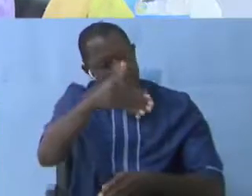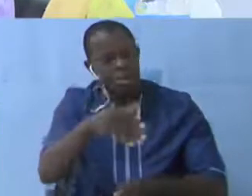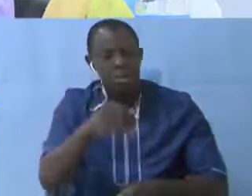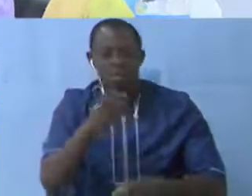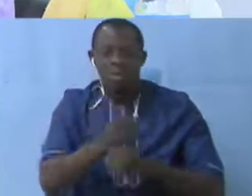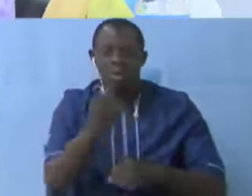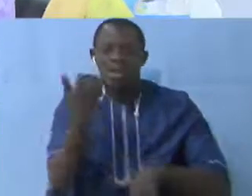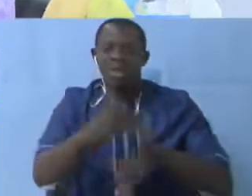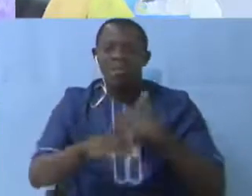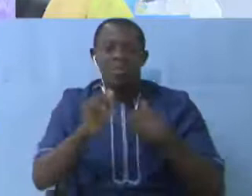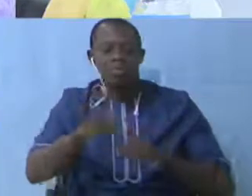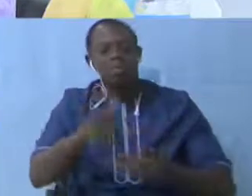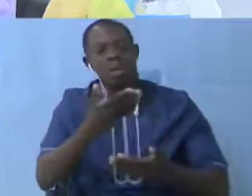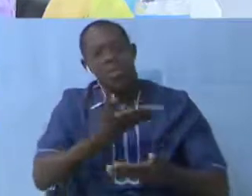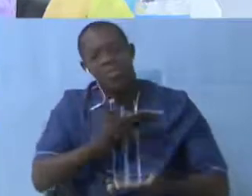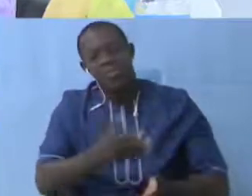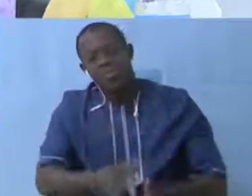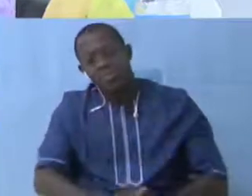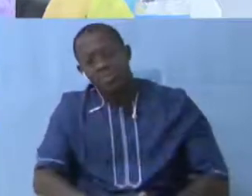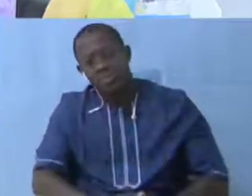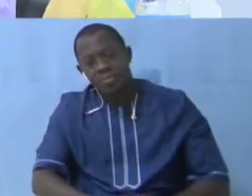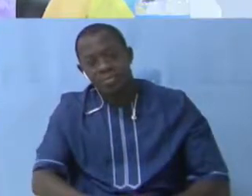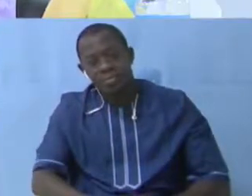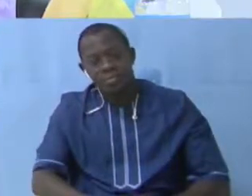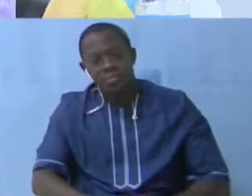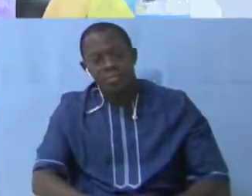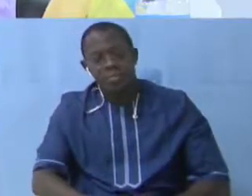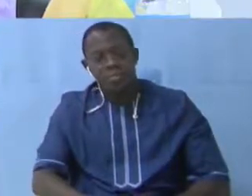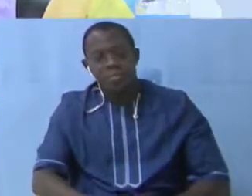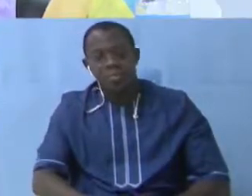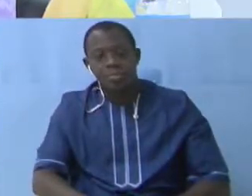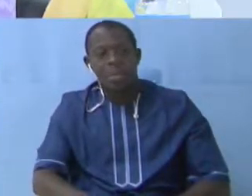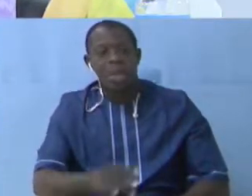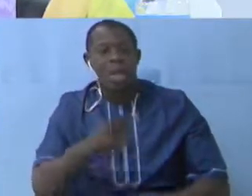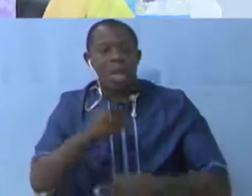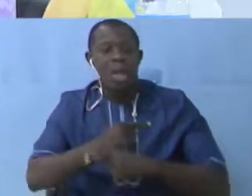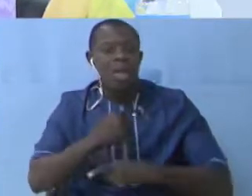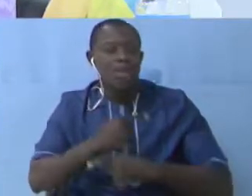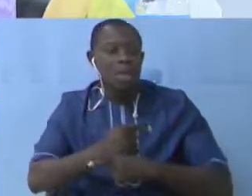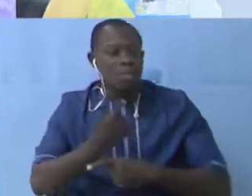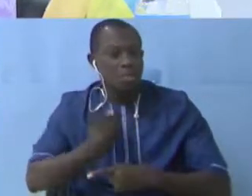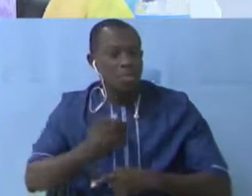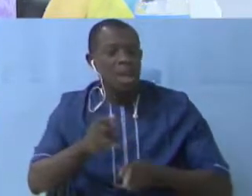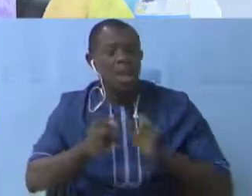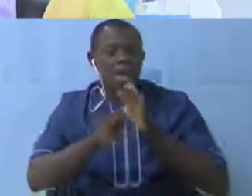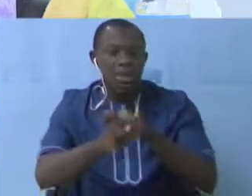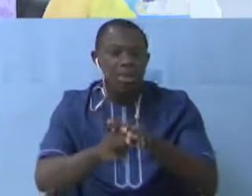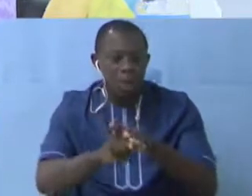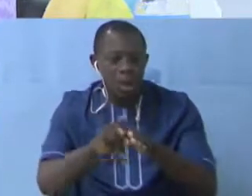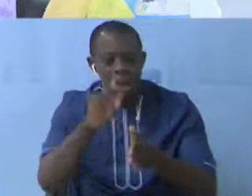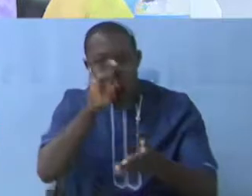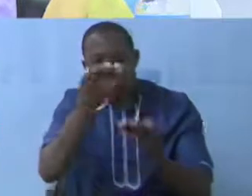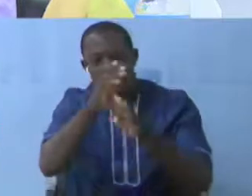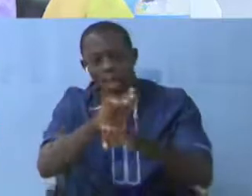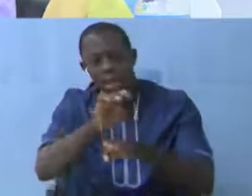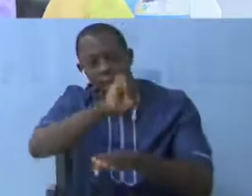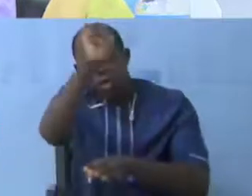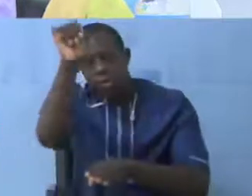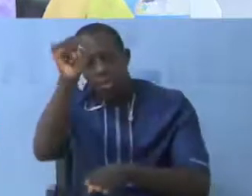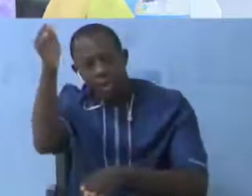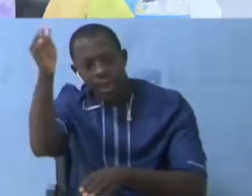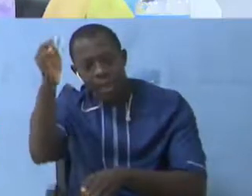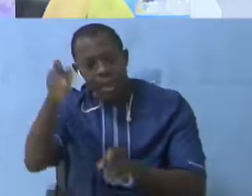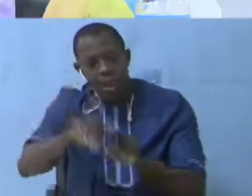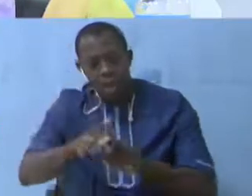nag teraanga yooyu yëpp. Gambians will die also abroad, but their bodies will not be accepted in the